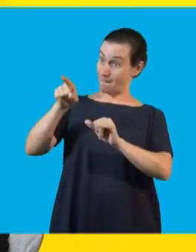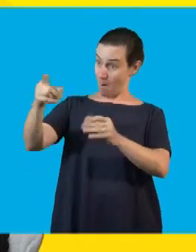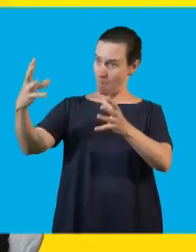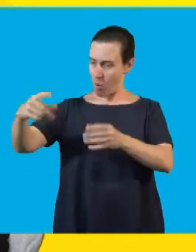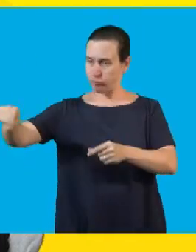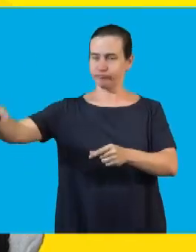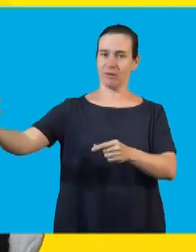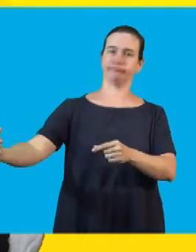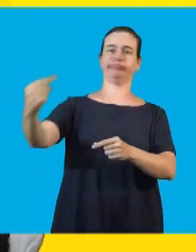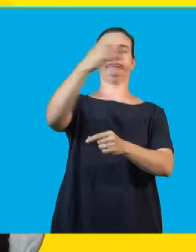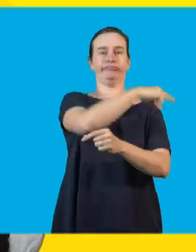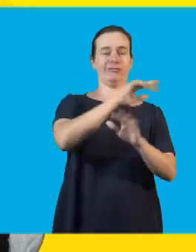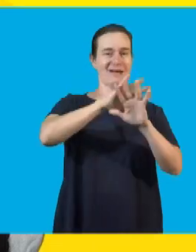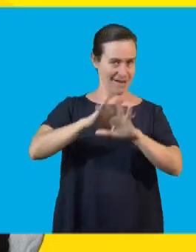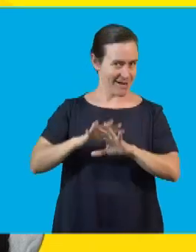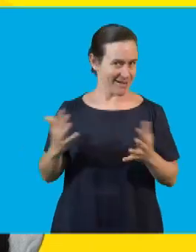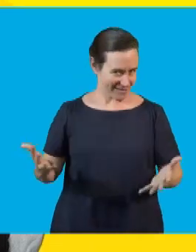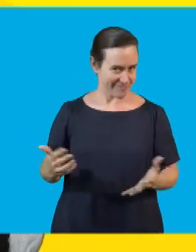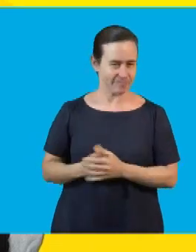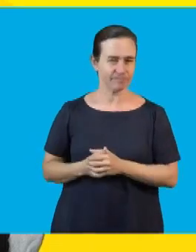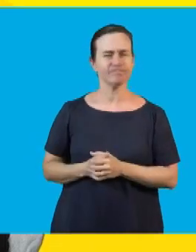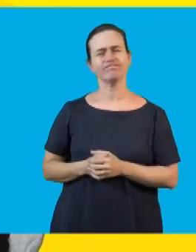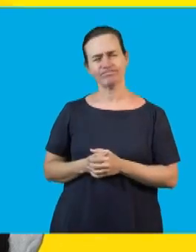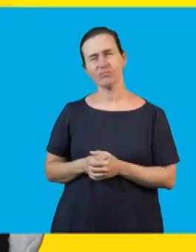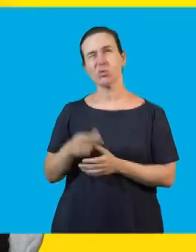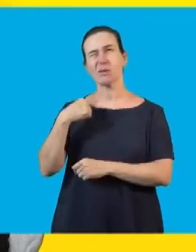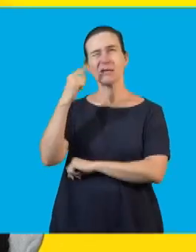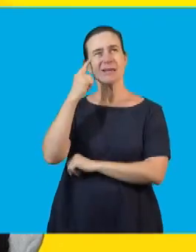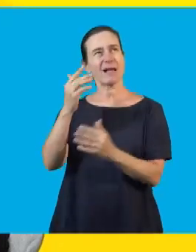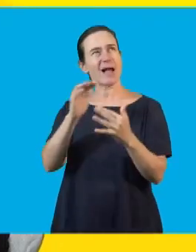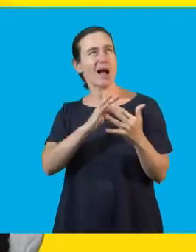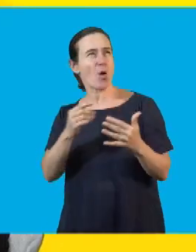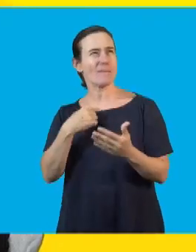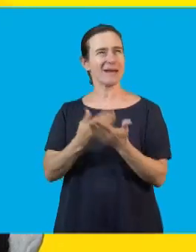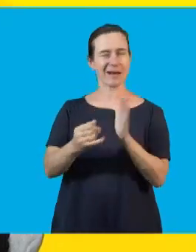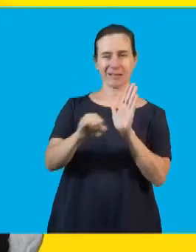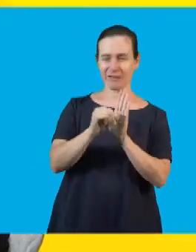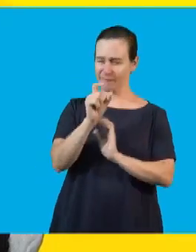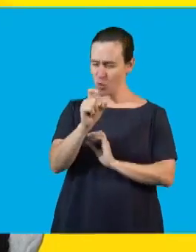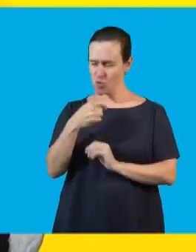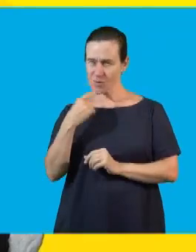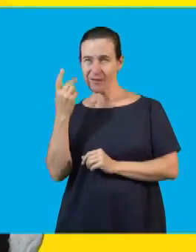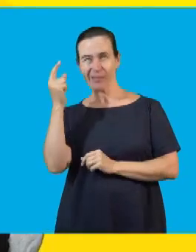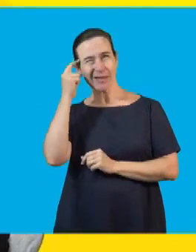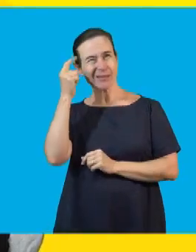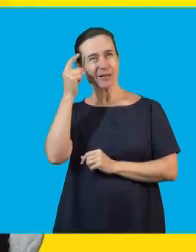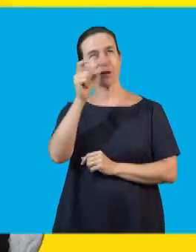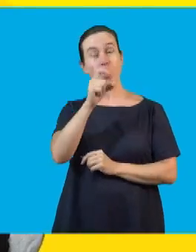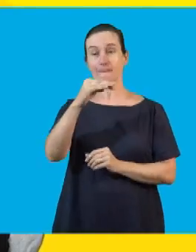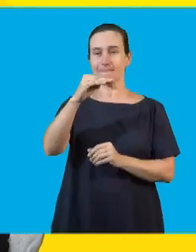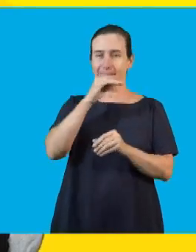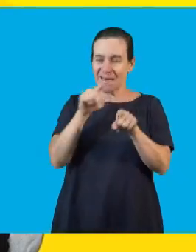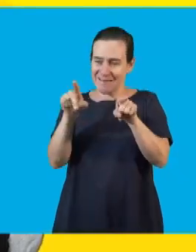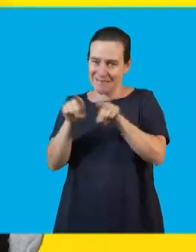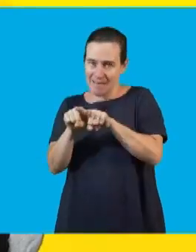All right, so you in your mind try to figure out, how am I going to find a word that means something similar to that? All right,